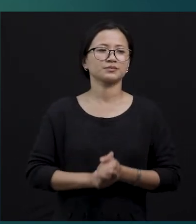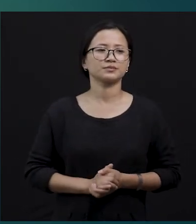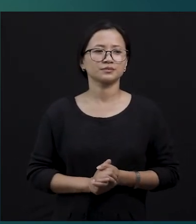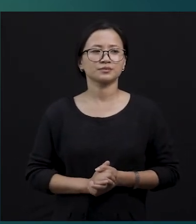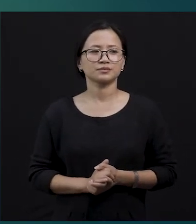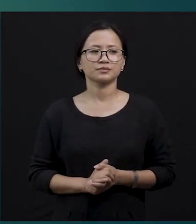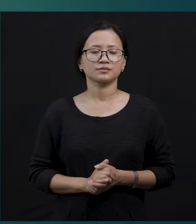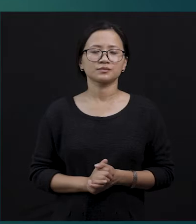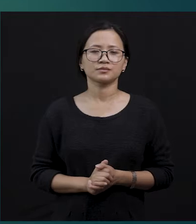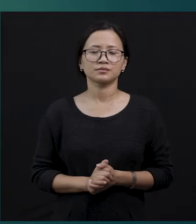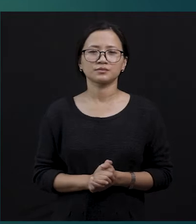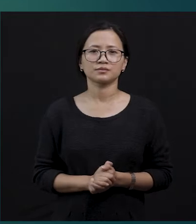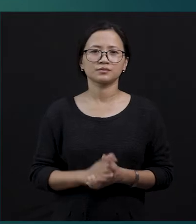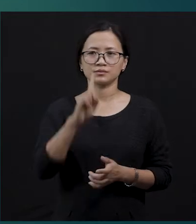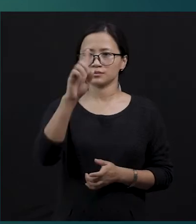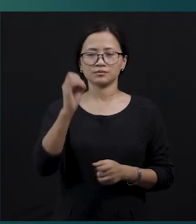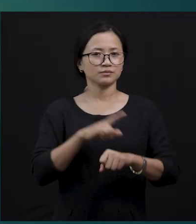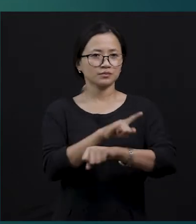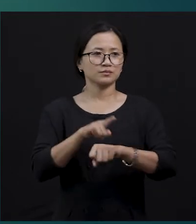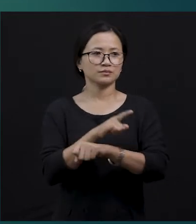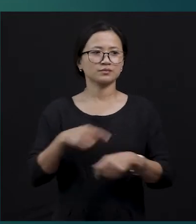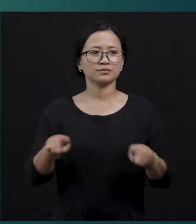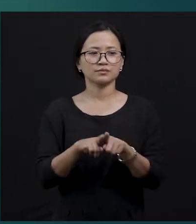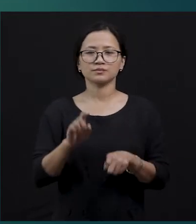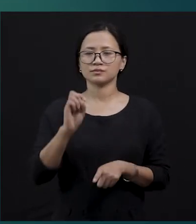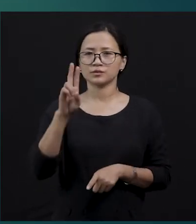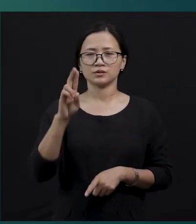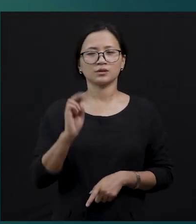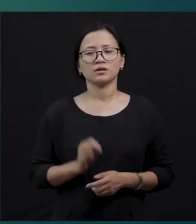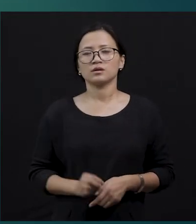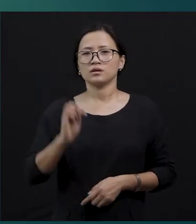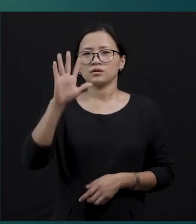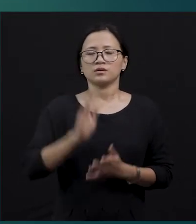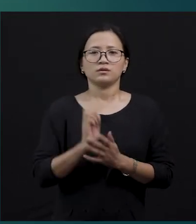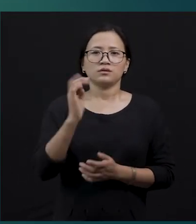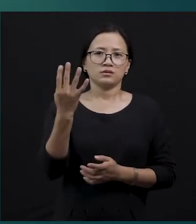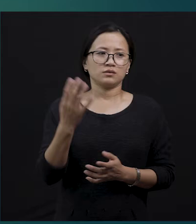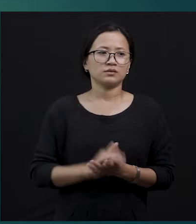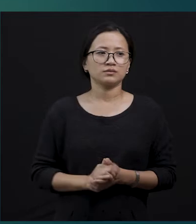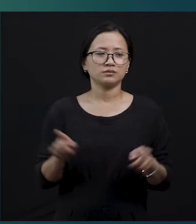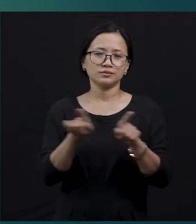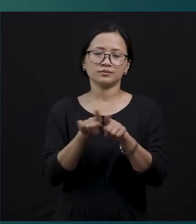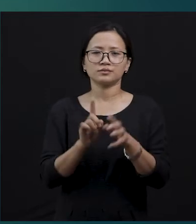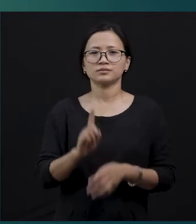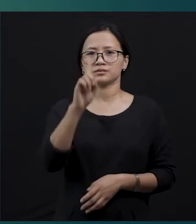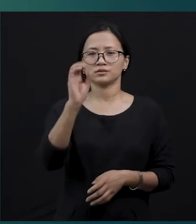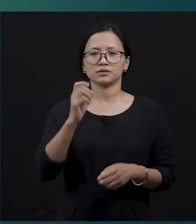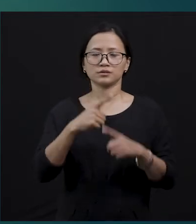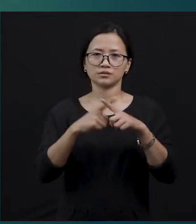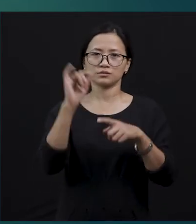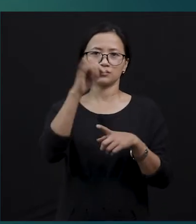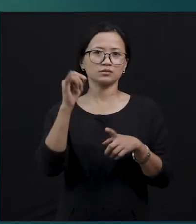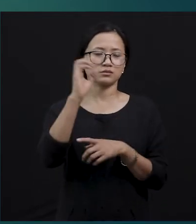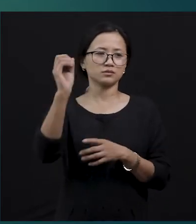is, again, 10 hours and 25 minutes. So again, same the process is